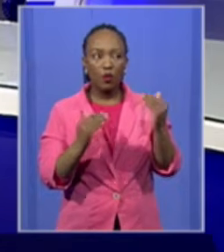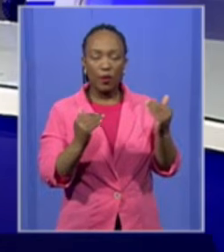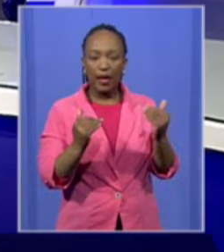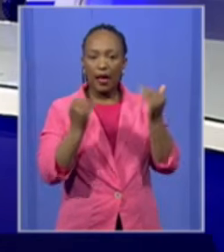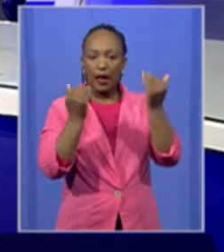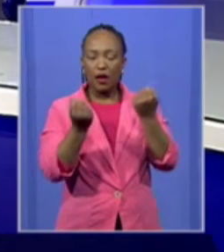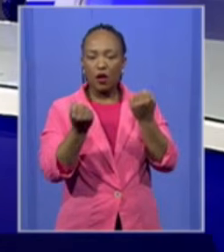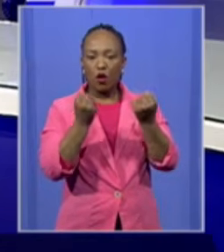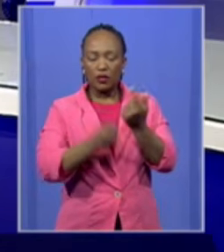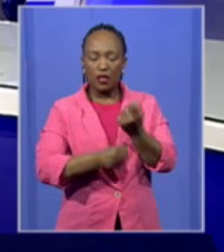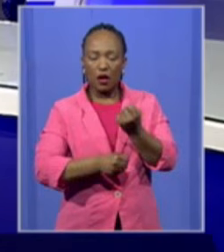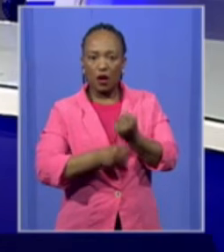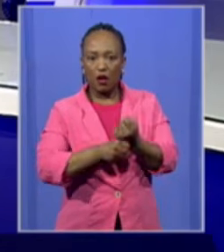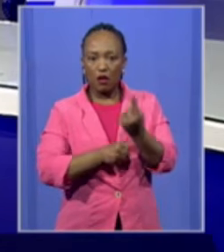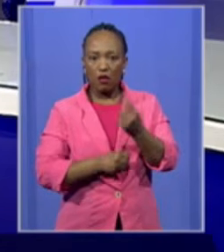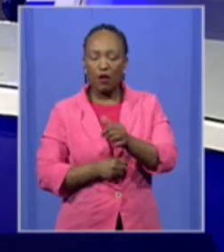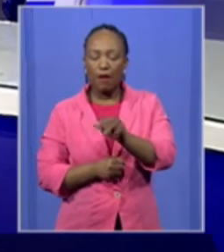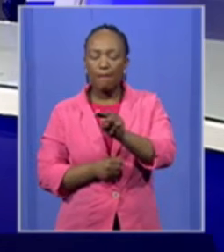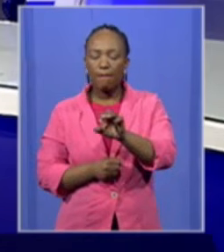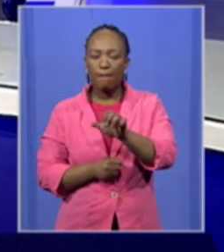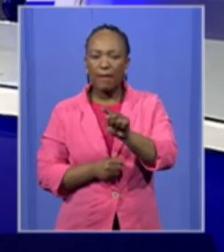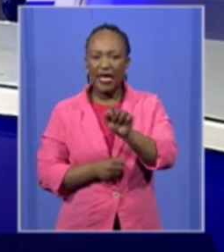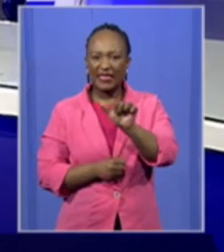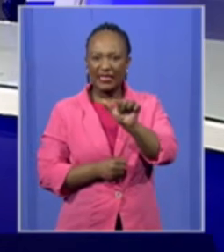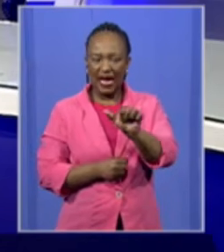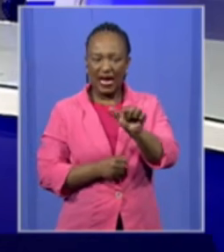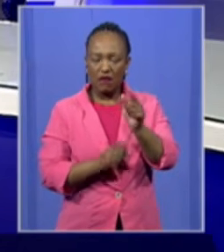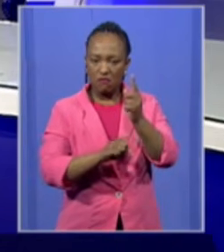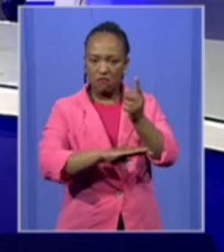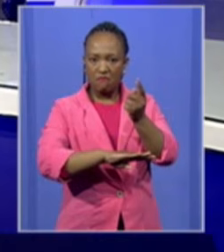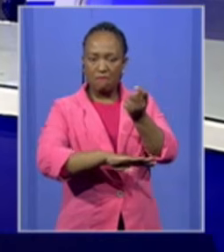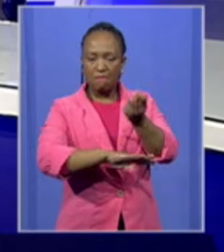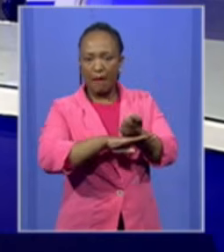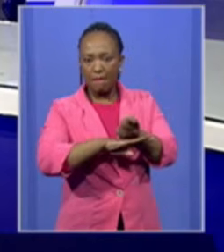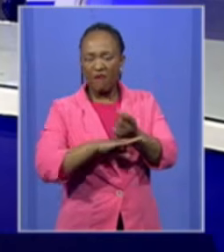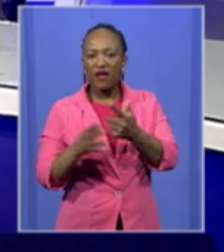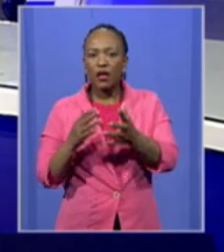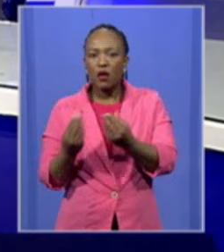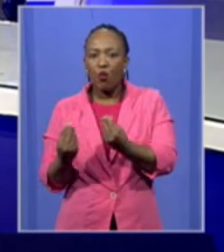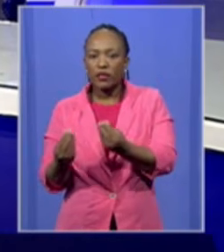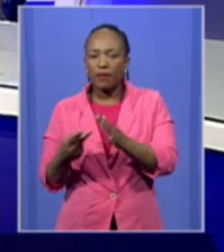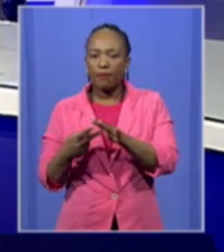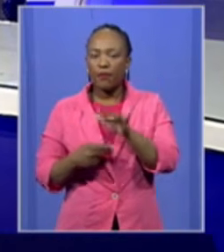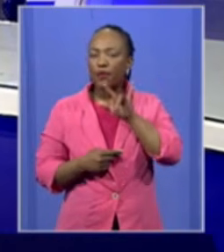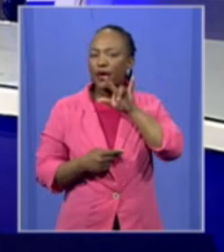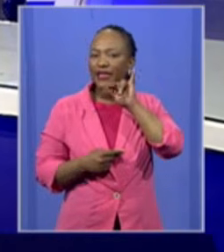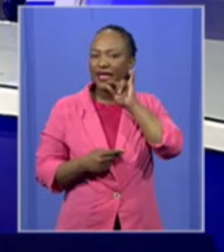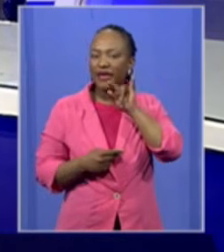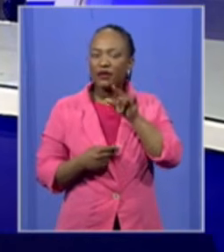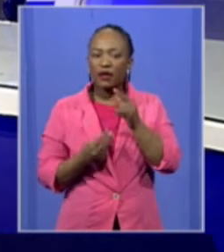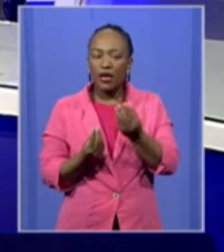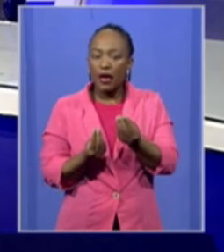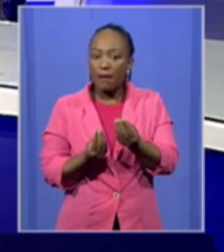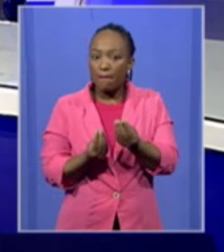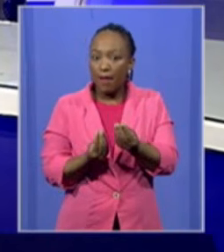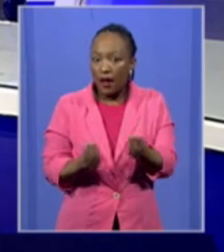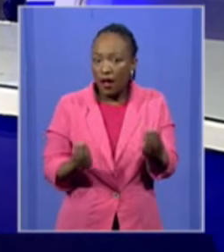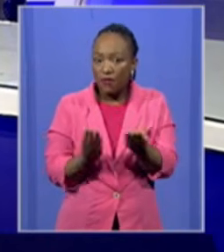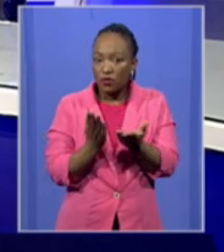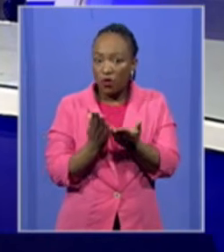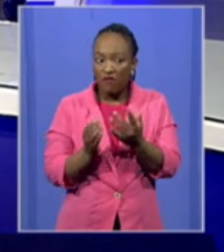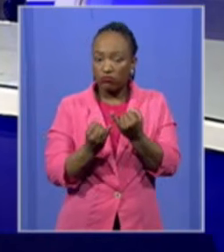Gauteng le laele Meta ho tlosa dikgatiso tsohle ho WhatsApp le Instagram tse bontshang bana ba sekolo ketsong tsa